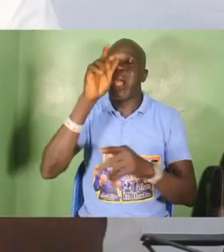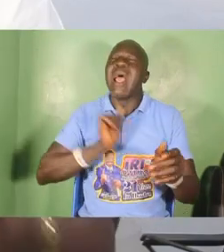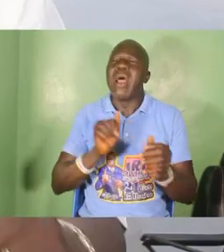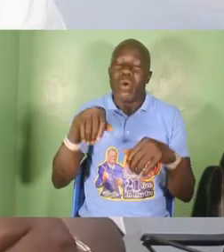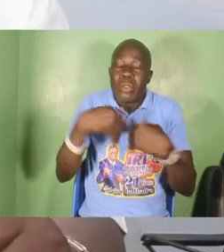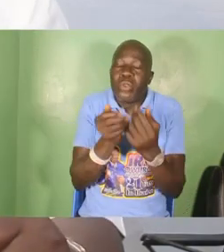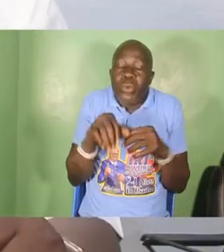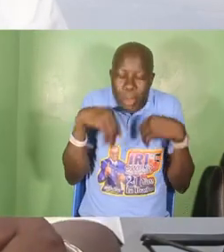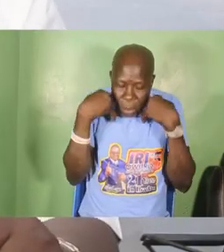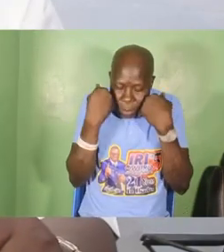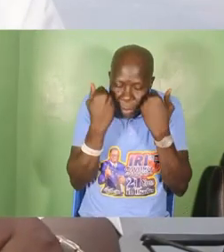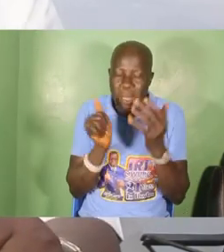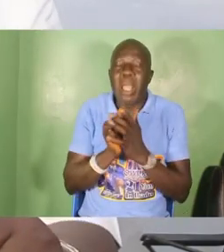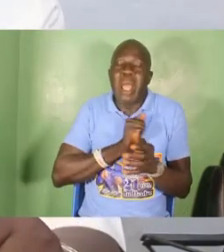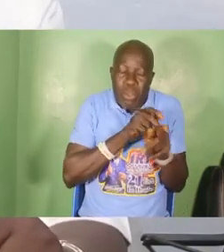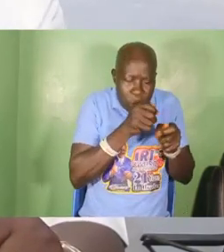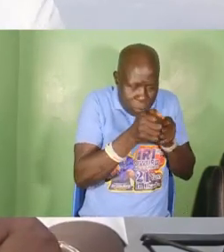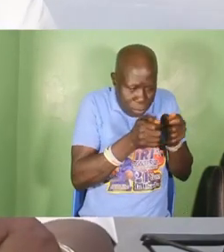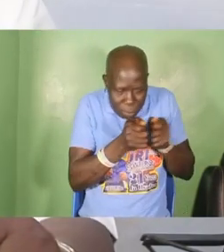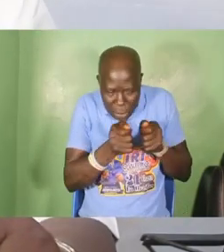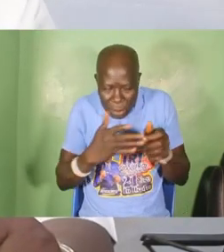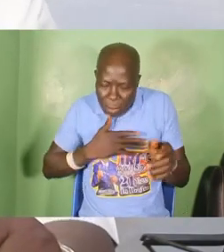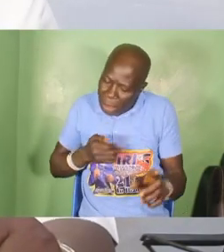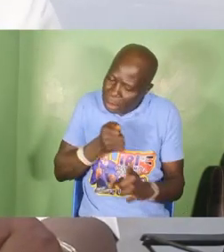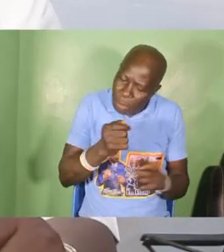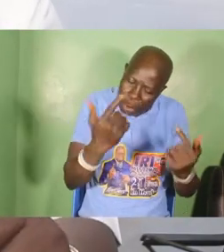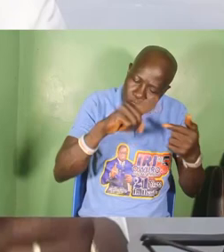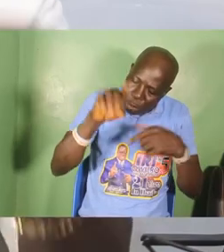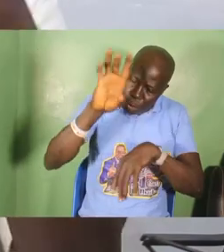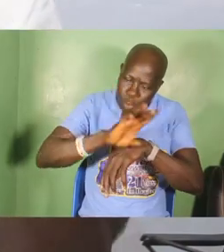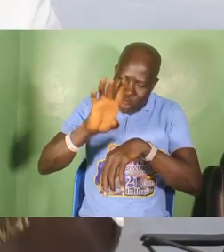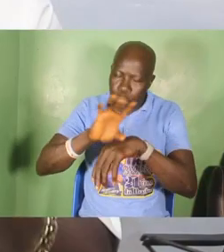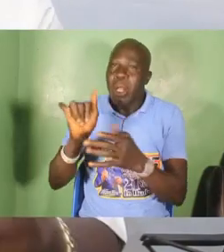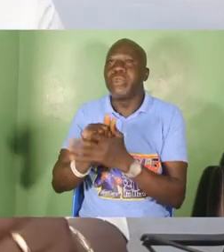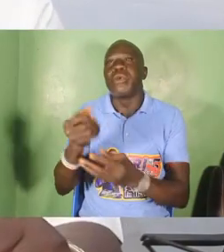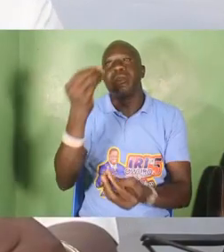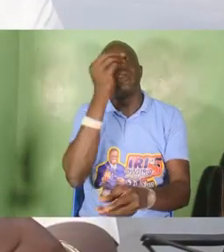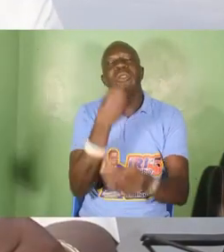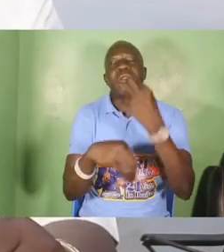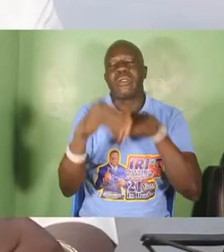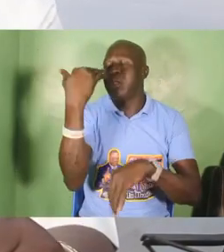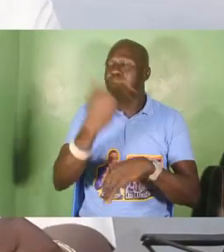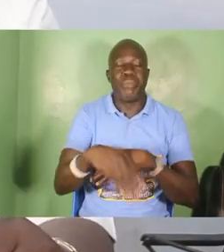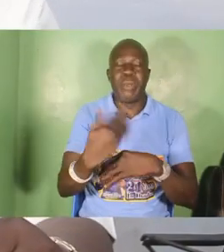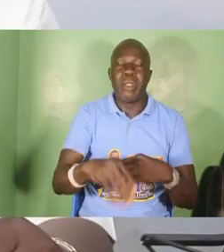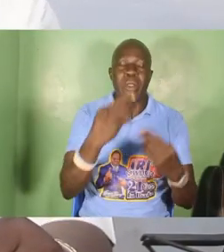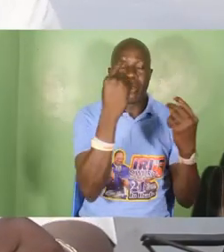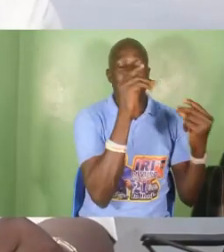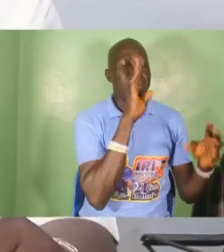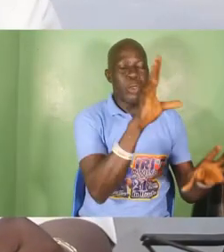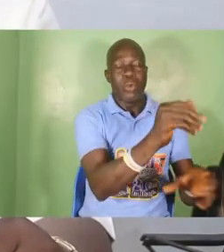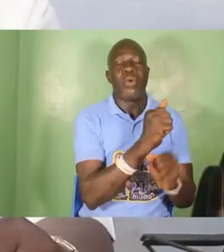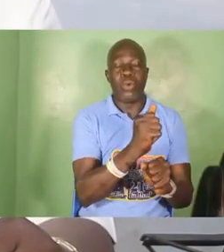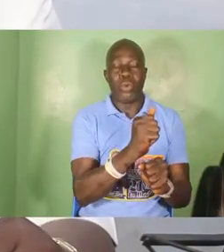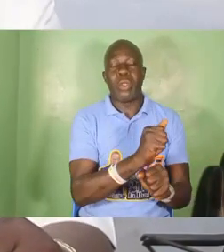When she wants to be exposed, she managed to come to church and she ate the bread. And